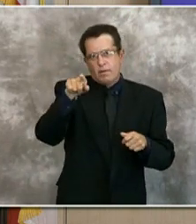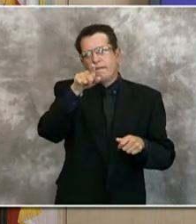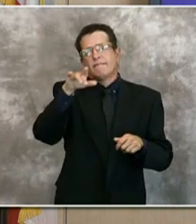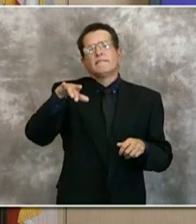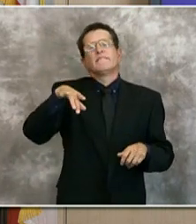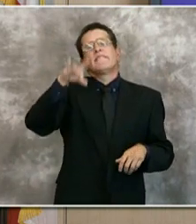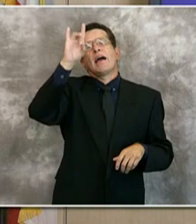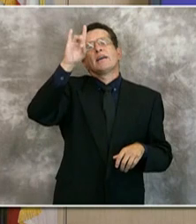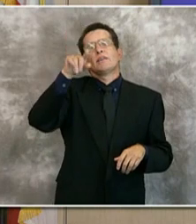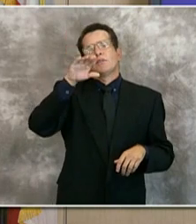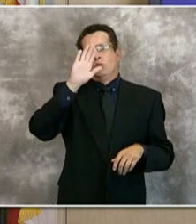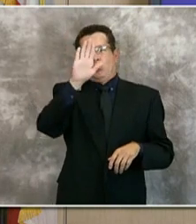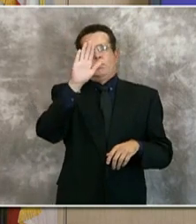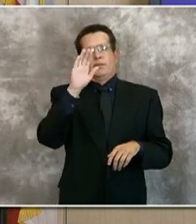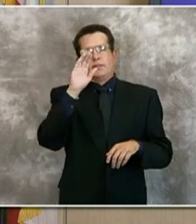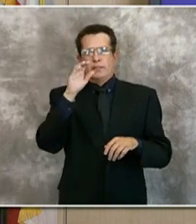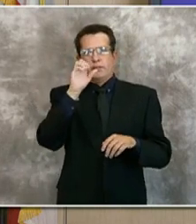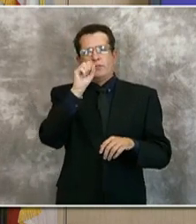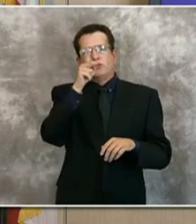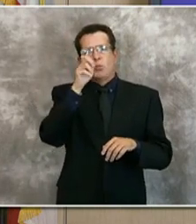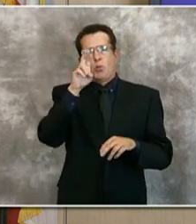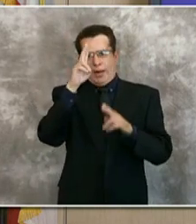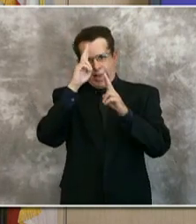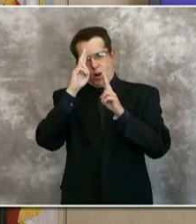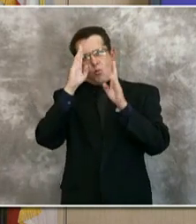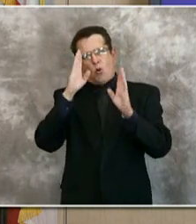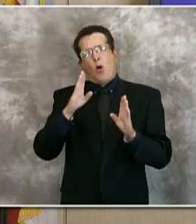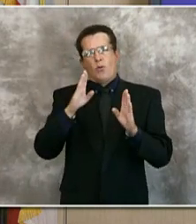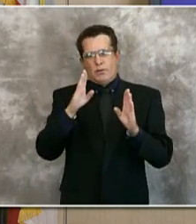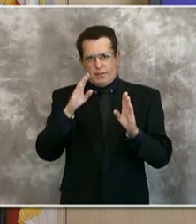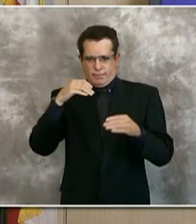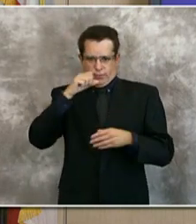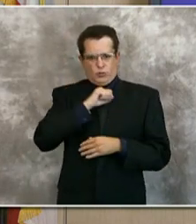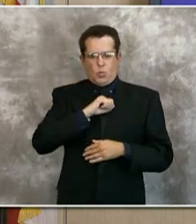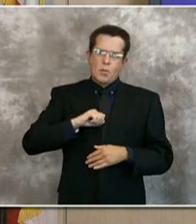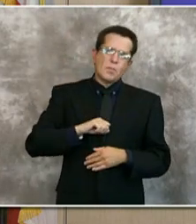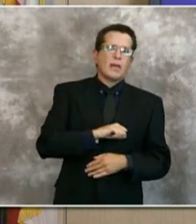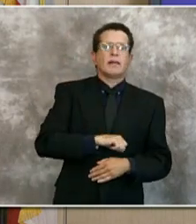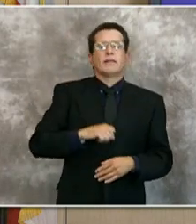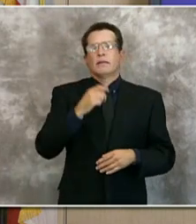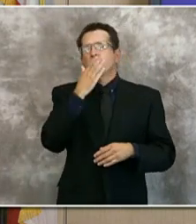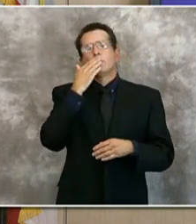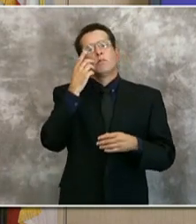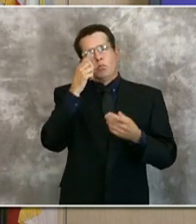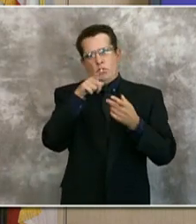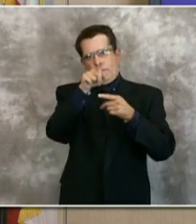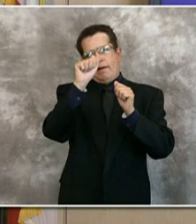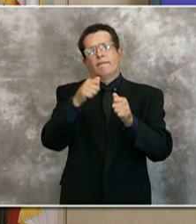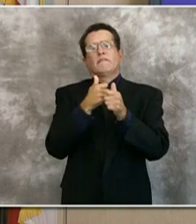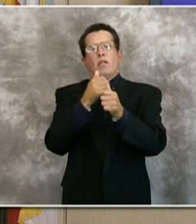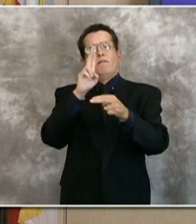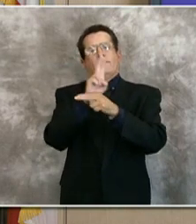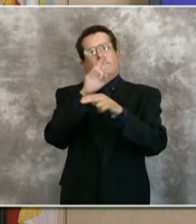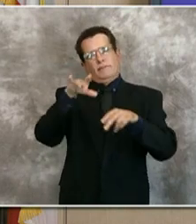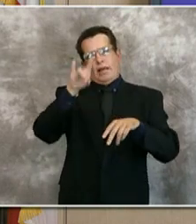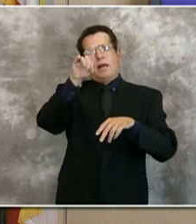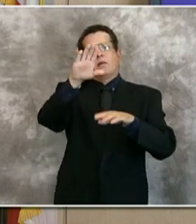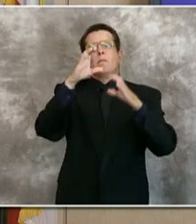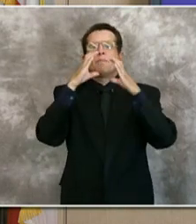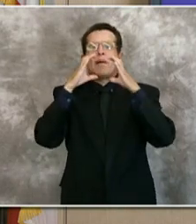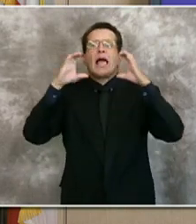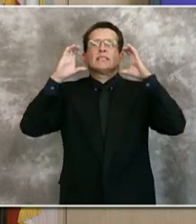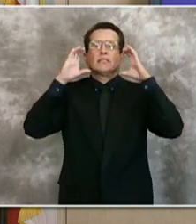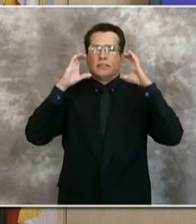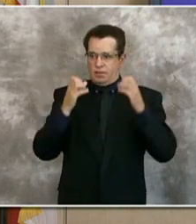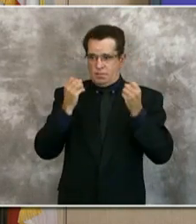favorite inner superhero by doing one simple thing. Wear a mask. Many of our